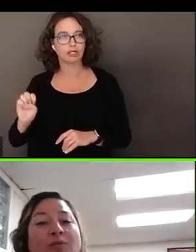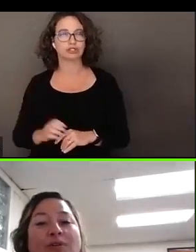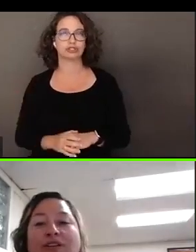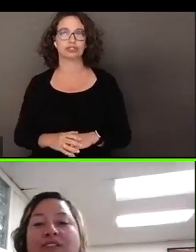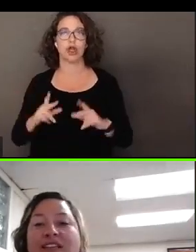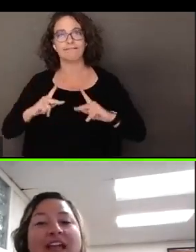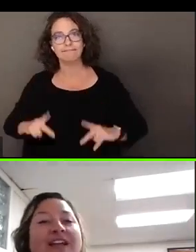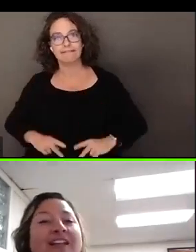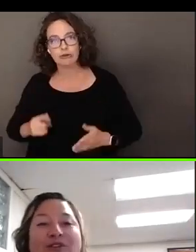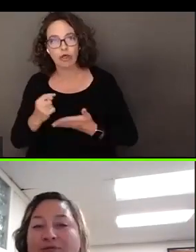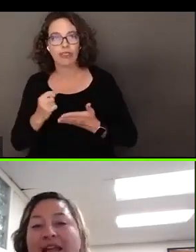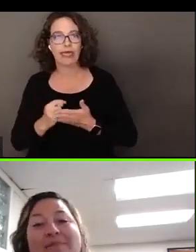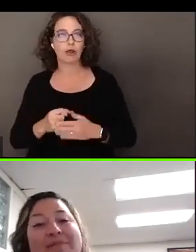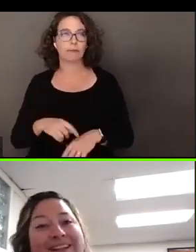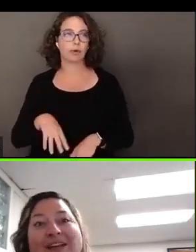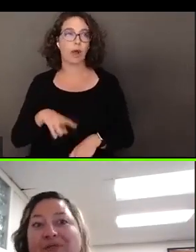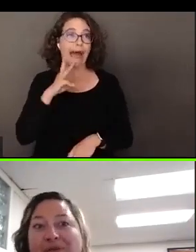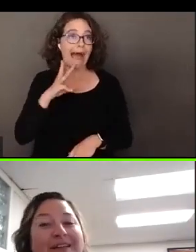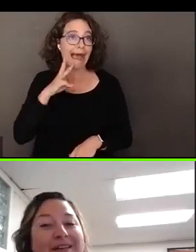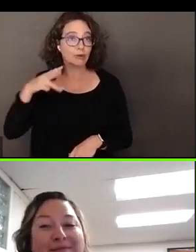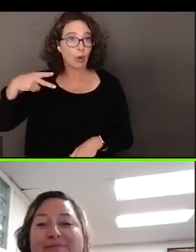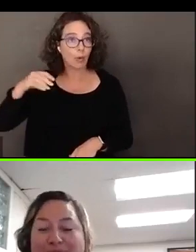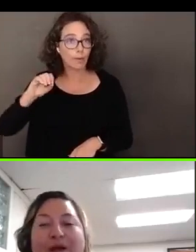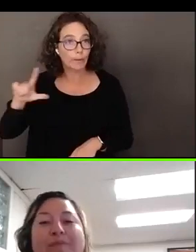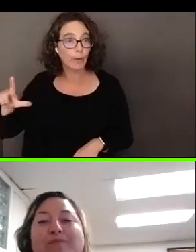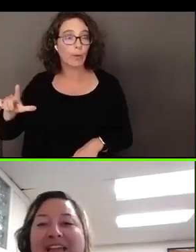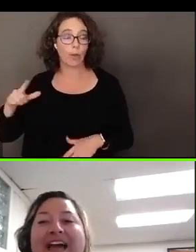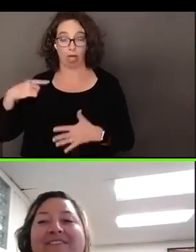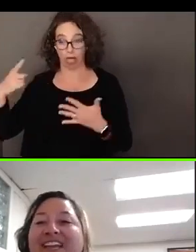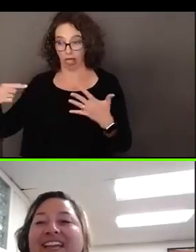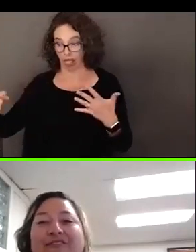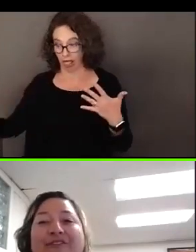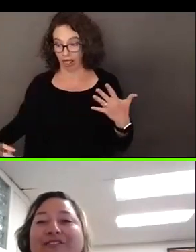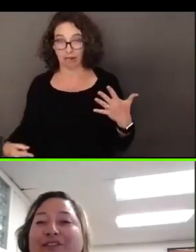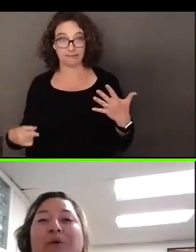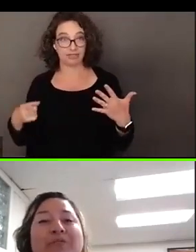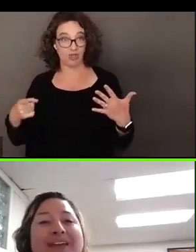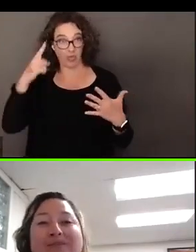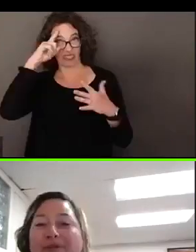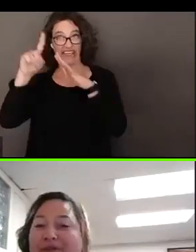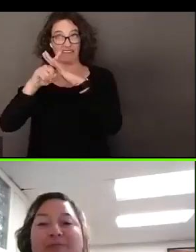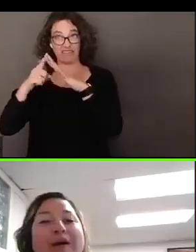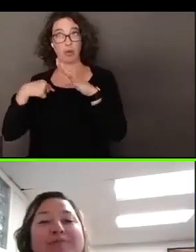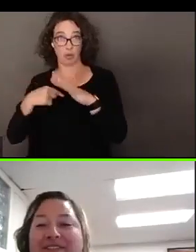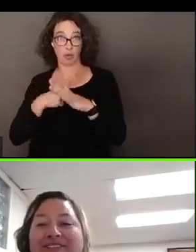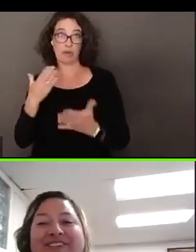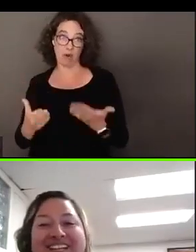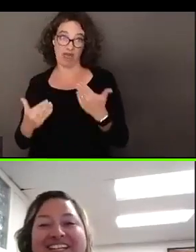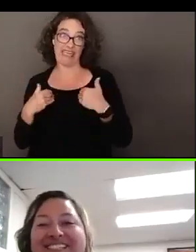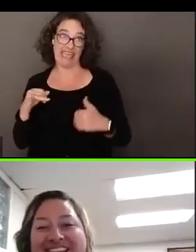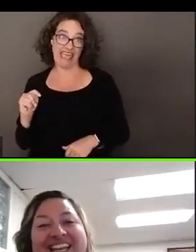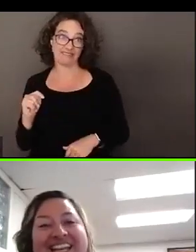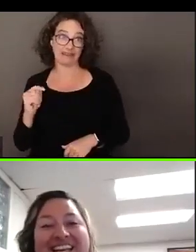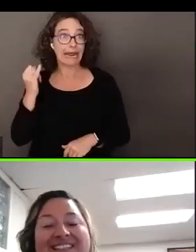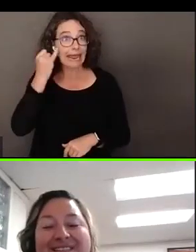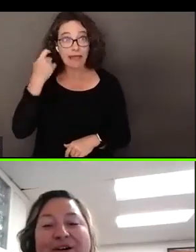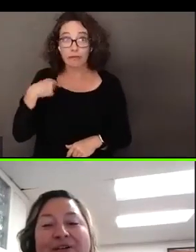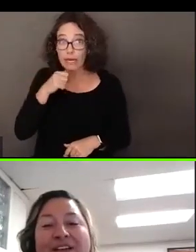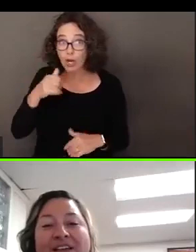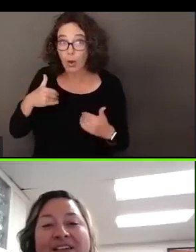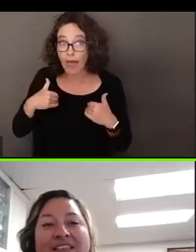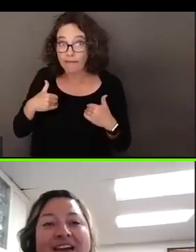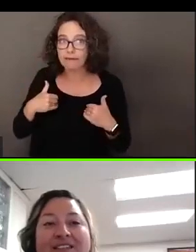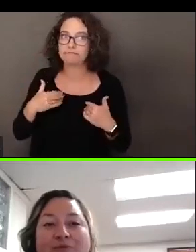hydro pools, you name it, and we probably have it. And if we don't, then we're probably looking into getting it.